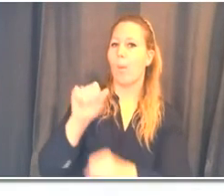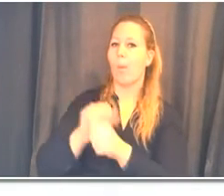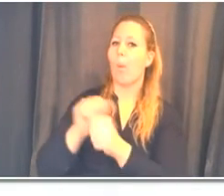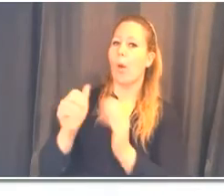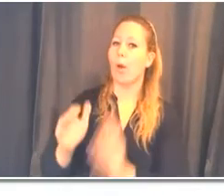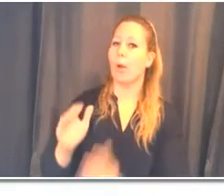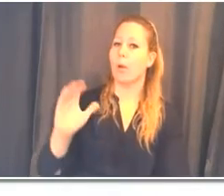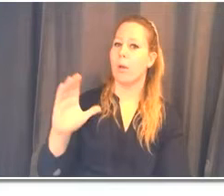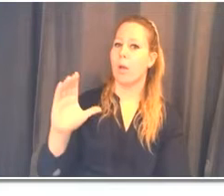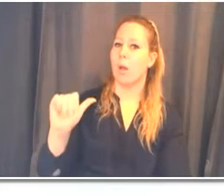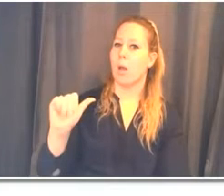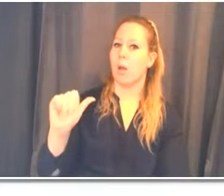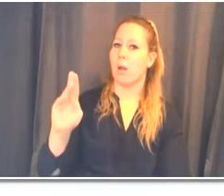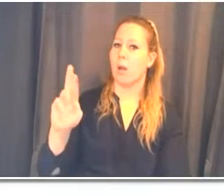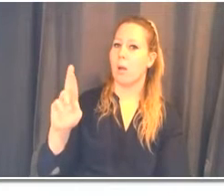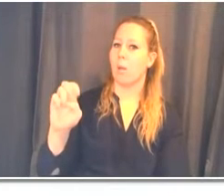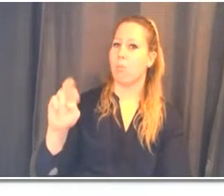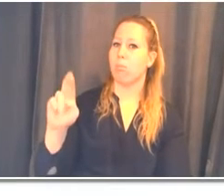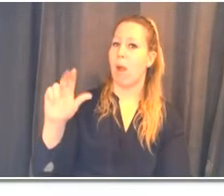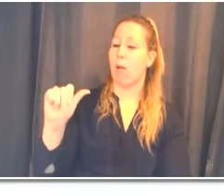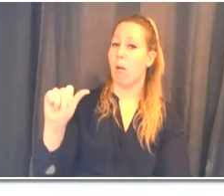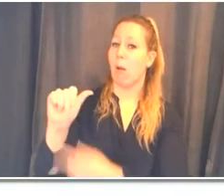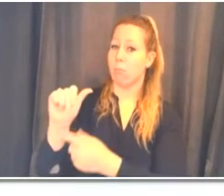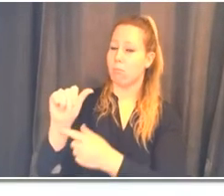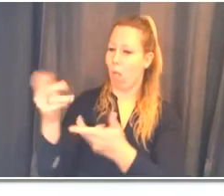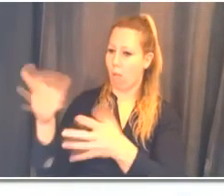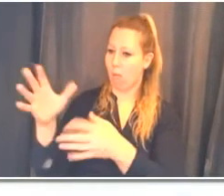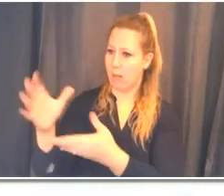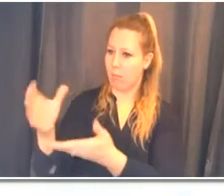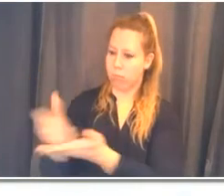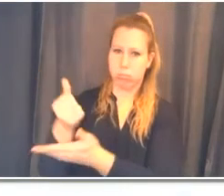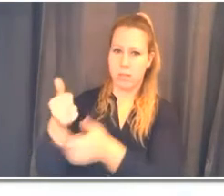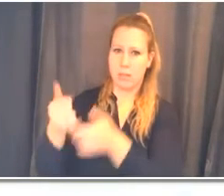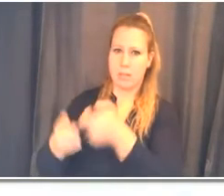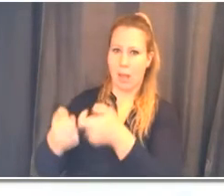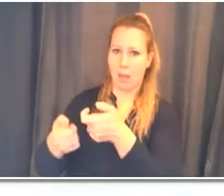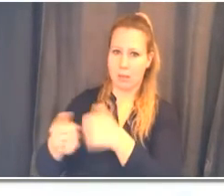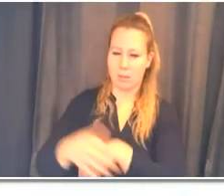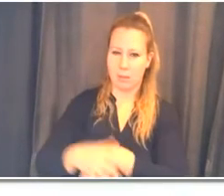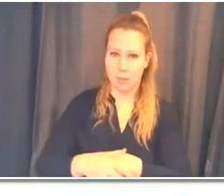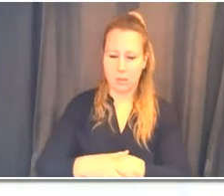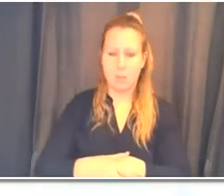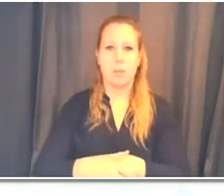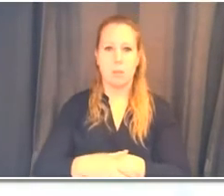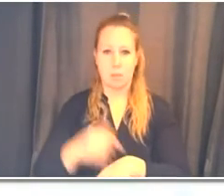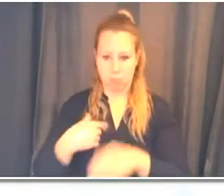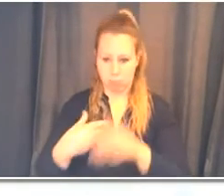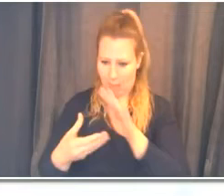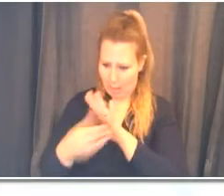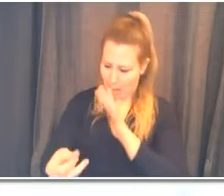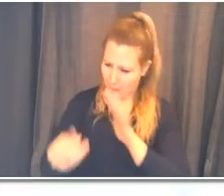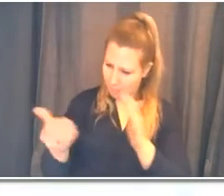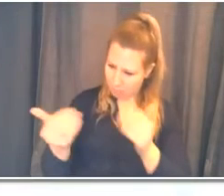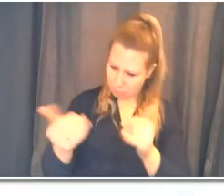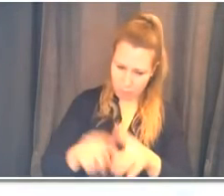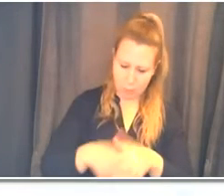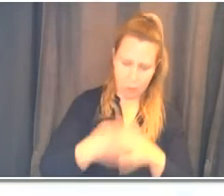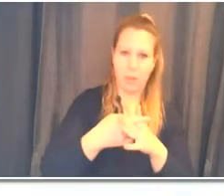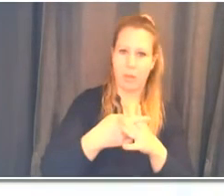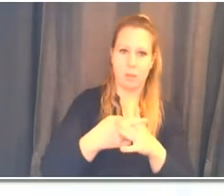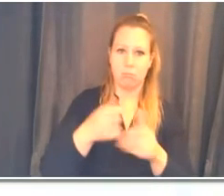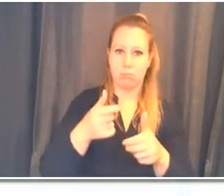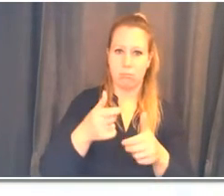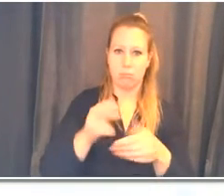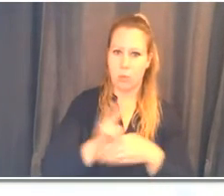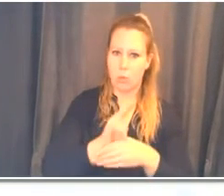phone calls to The Operators um why aren't we able to distribute the uh text message like just to be very